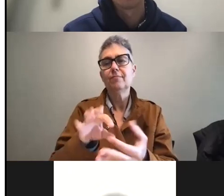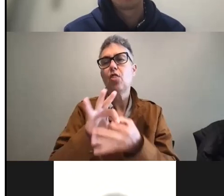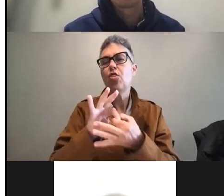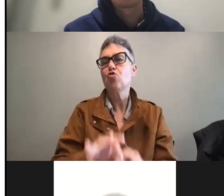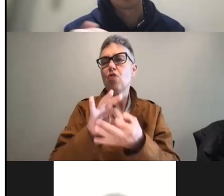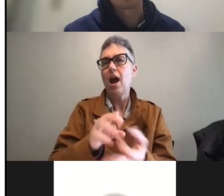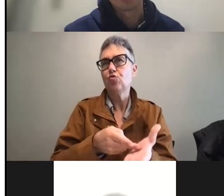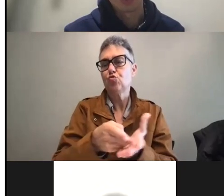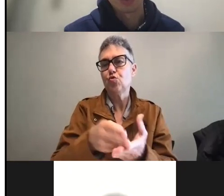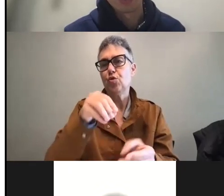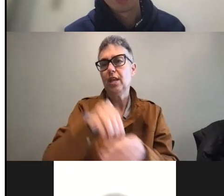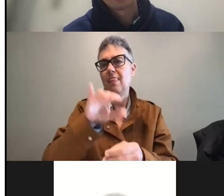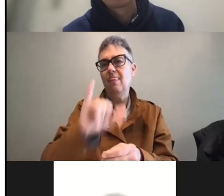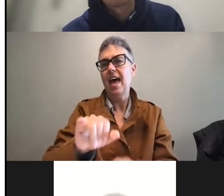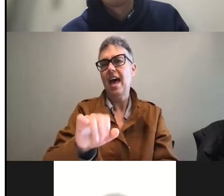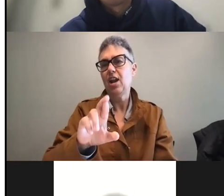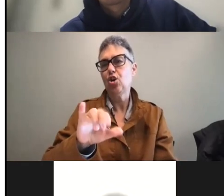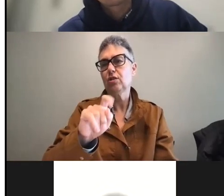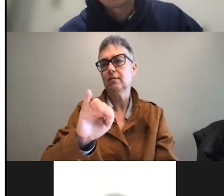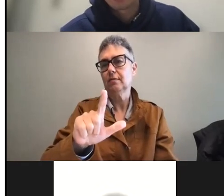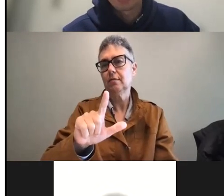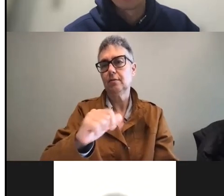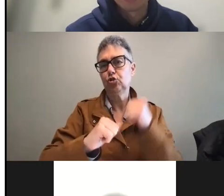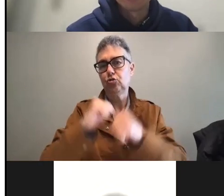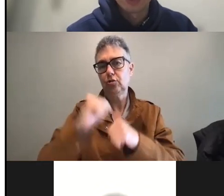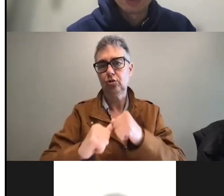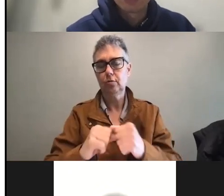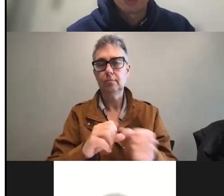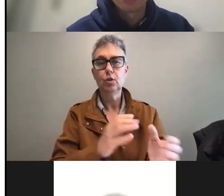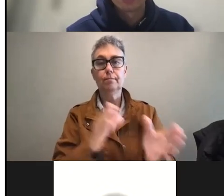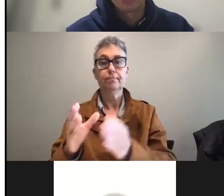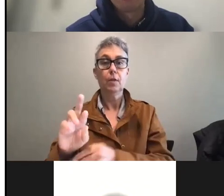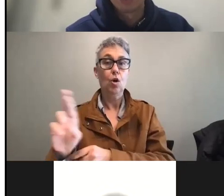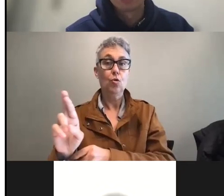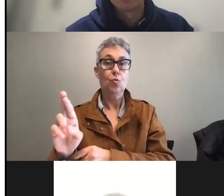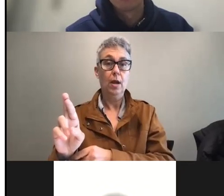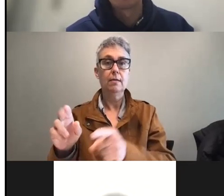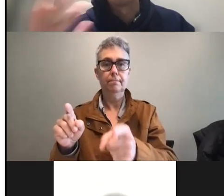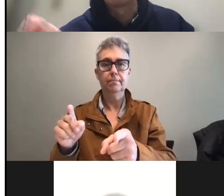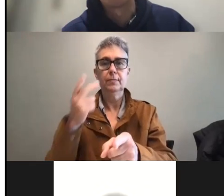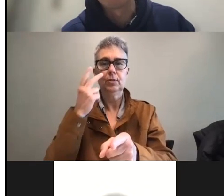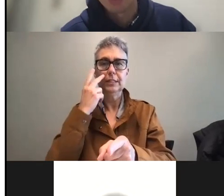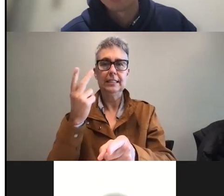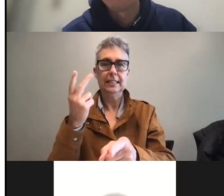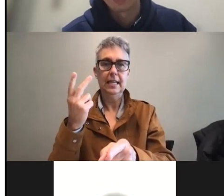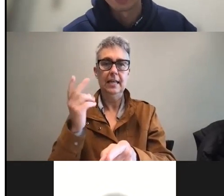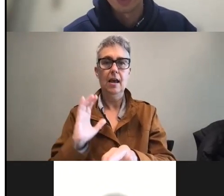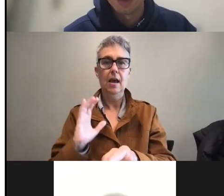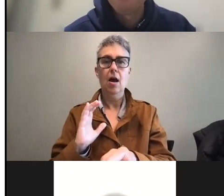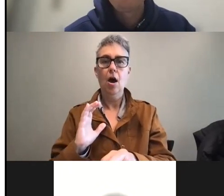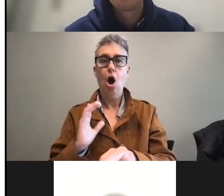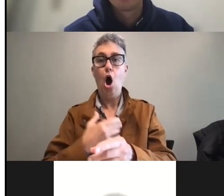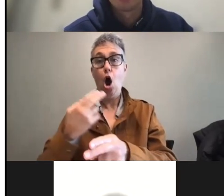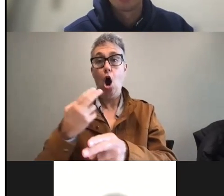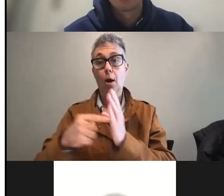in the crystal structure. So you can see here on the right that our model, called